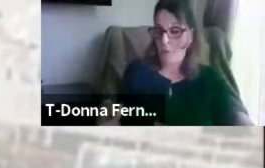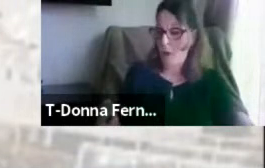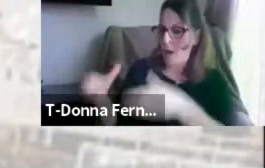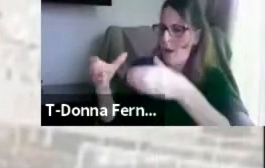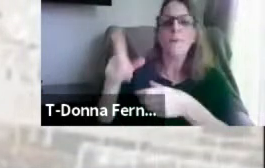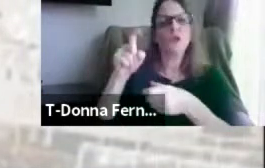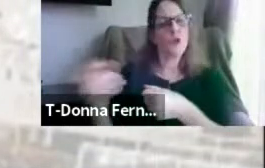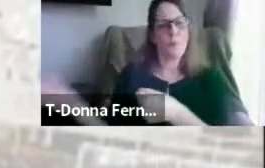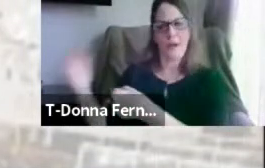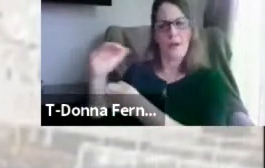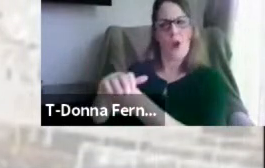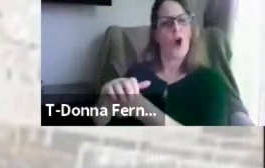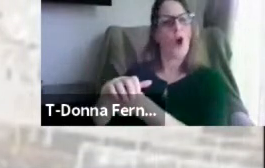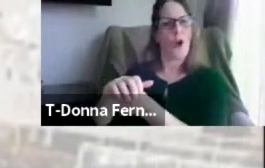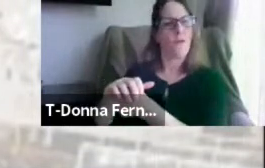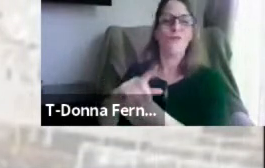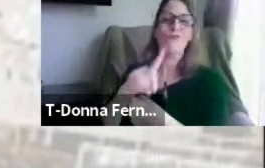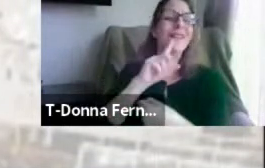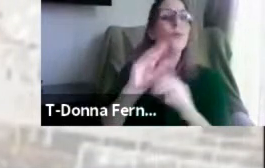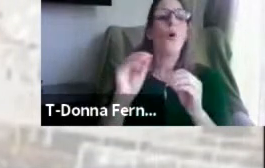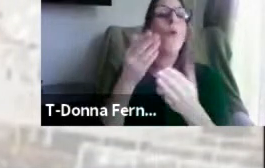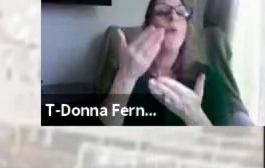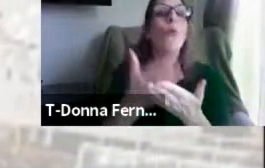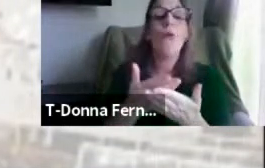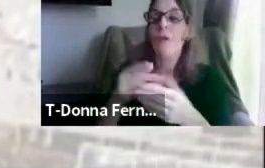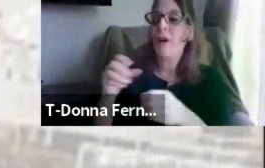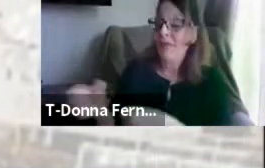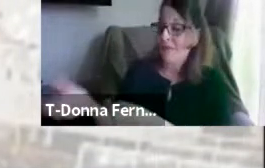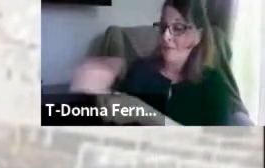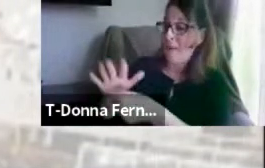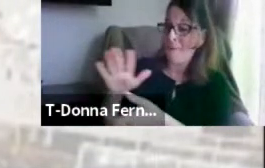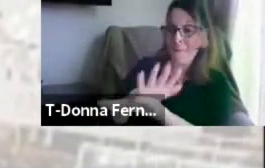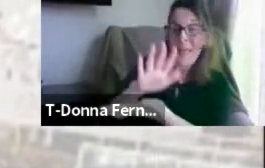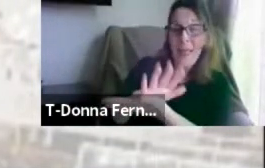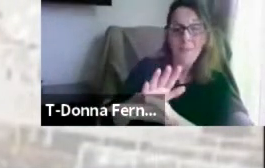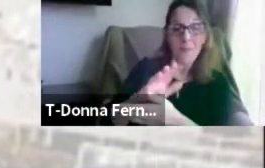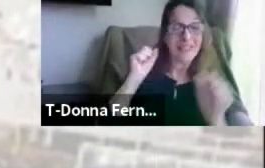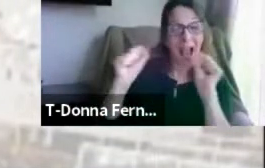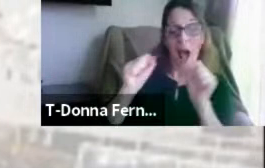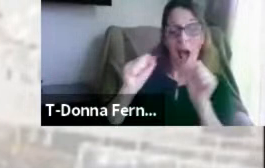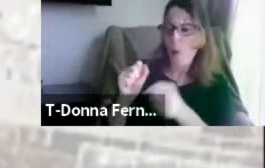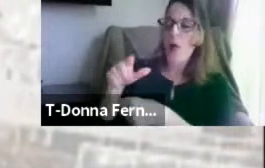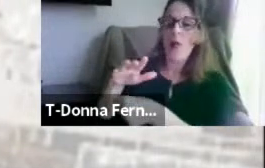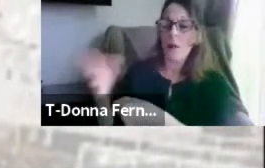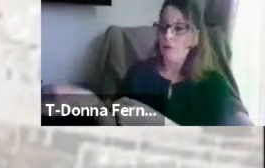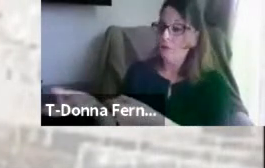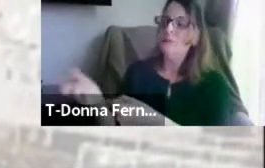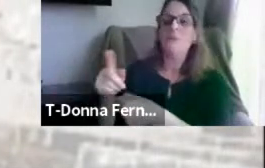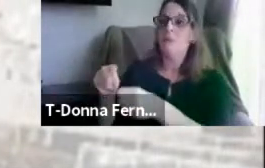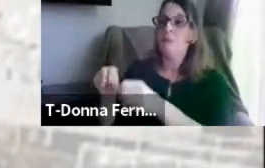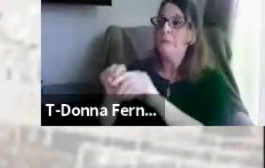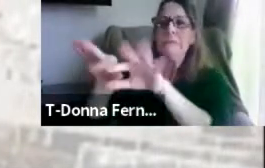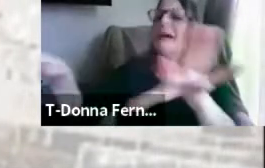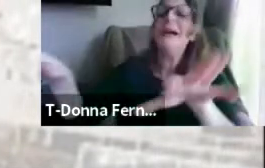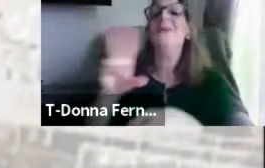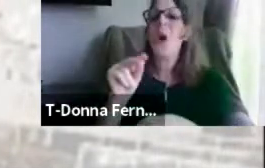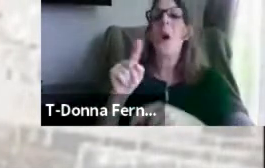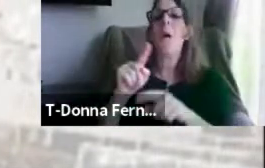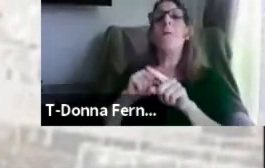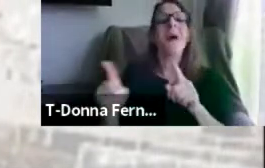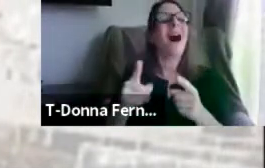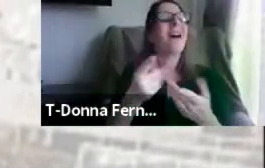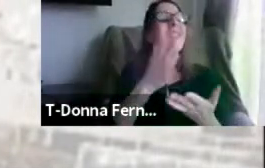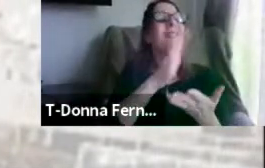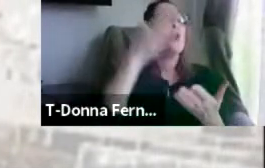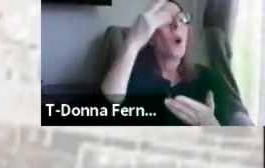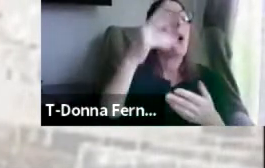There hasn't really been any proof that there's anything flying off of paper towels, but just as a precaution, if people are putting their rubber gloves in